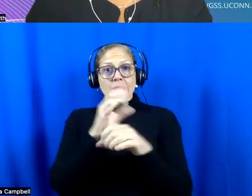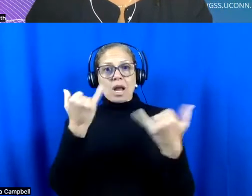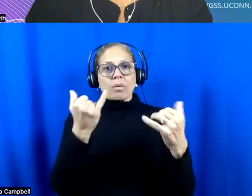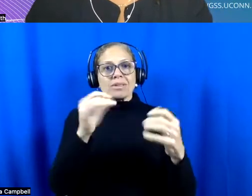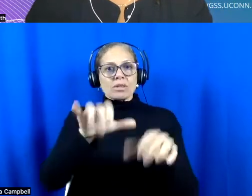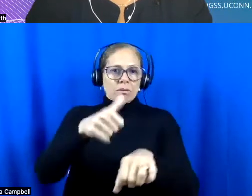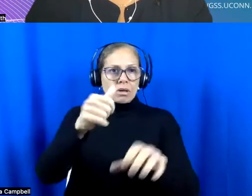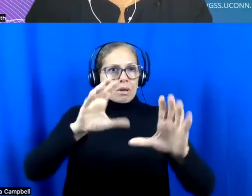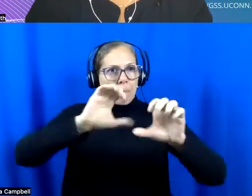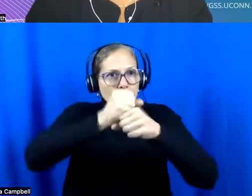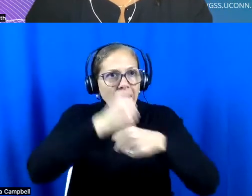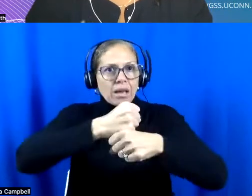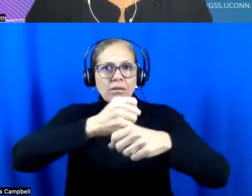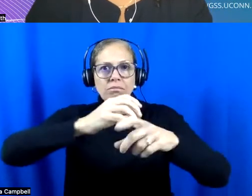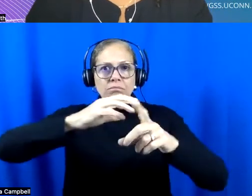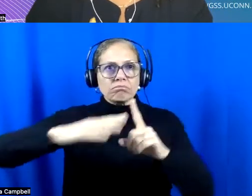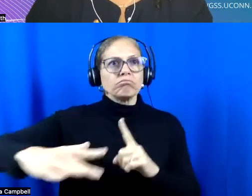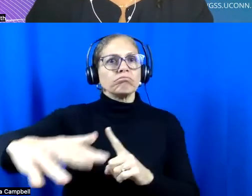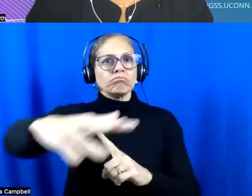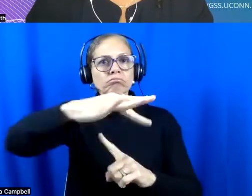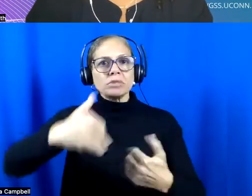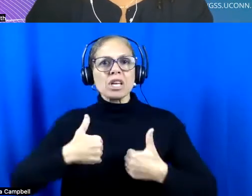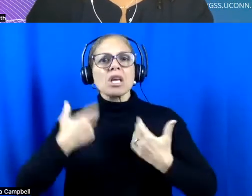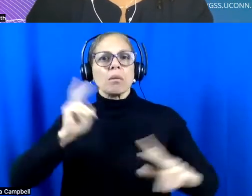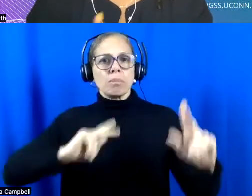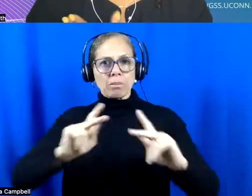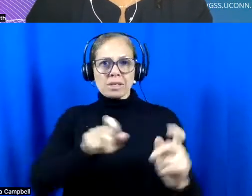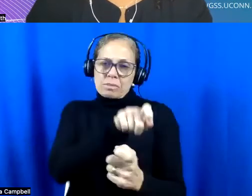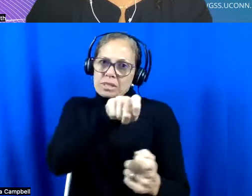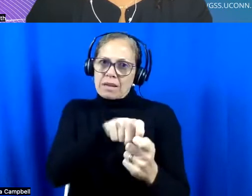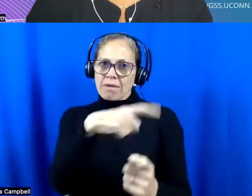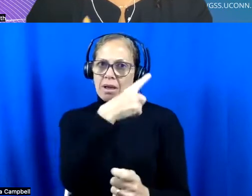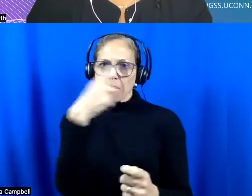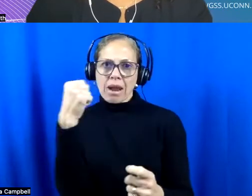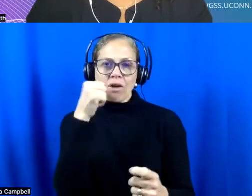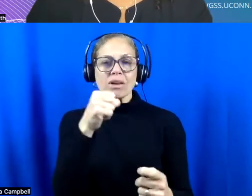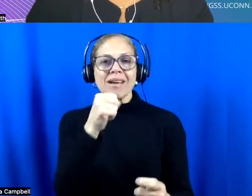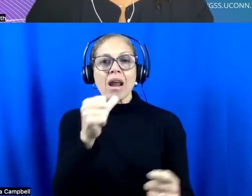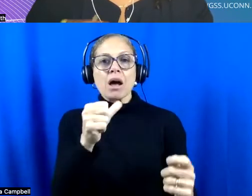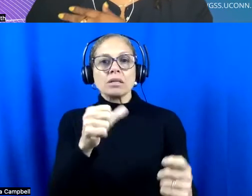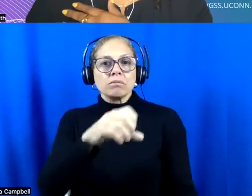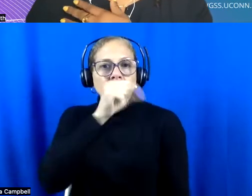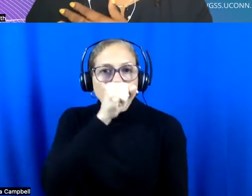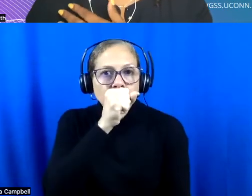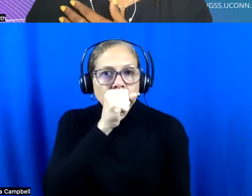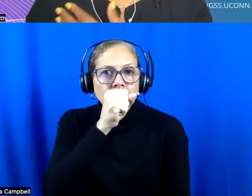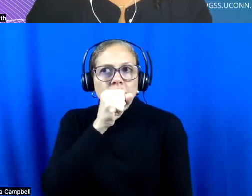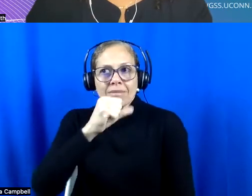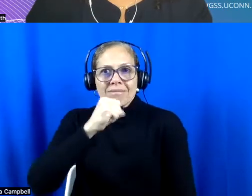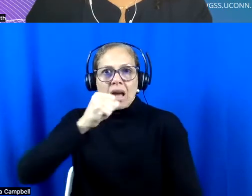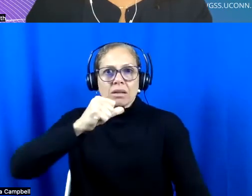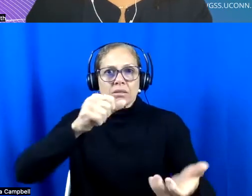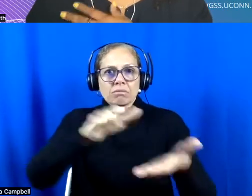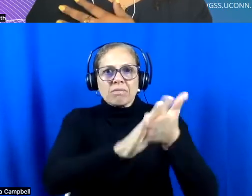conditions so that young people, Black girls in particular, are not erased or not silenced, where they can experience